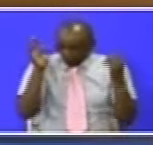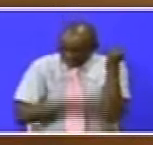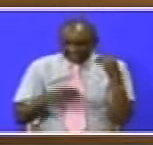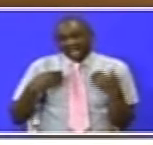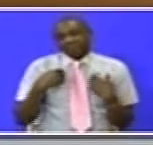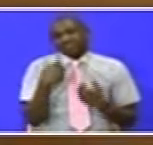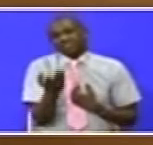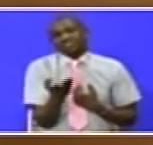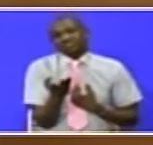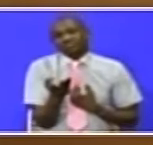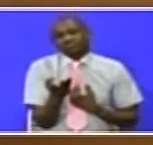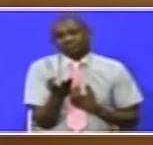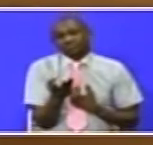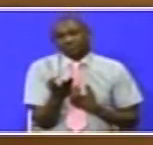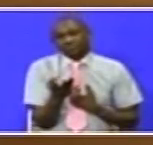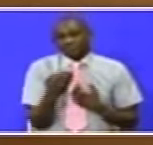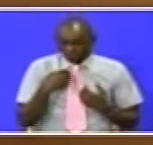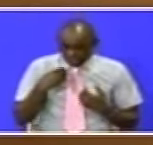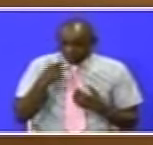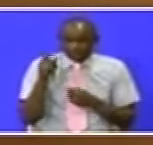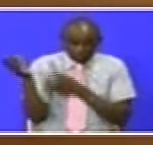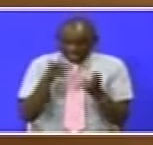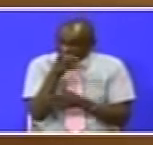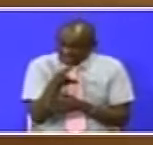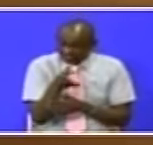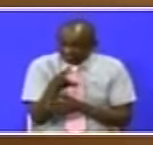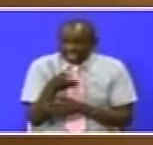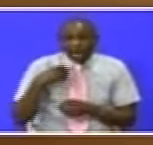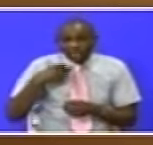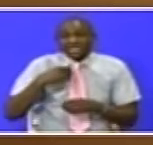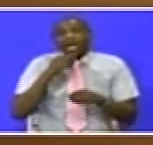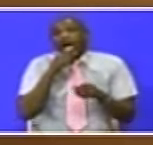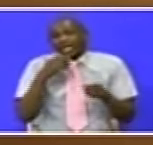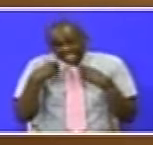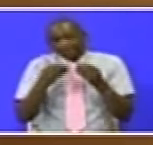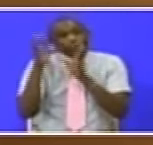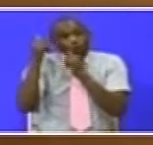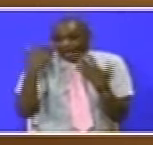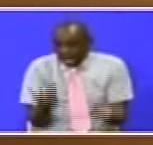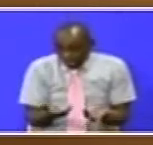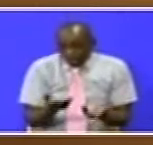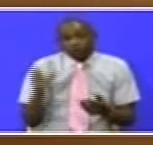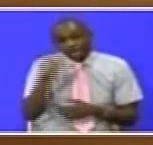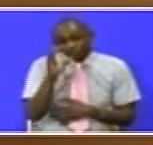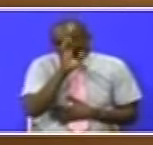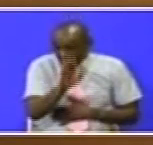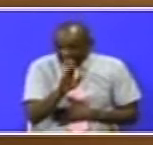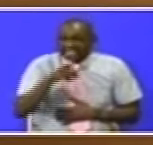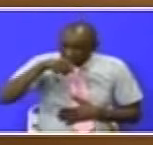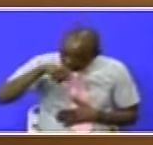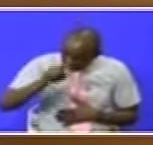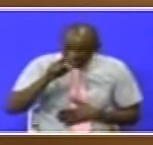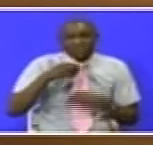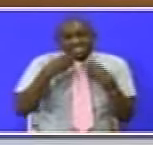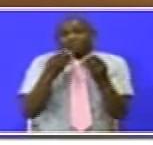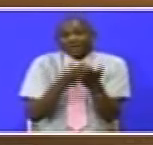confidence by its own customers. So that's one thing we have to bring on board. And how do we give a sense of hope for customers who kind of can't access